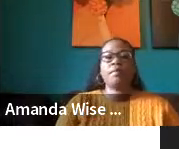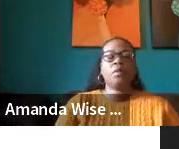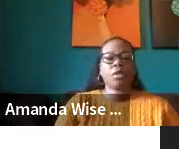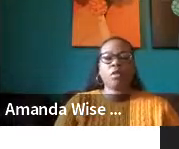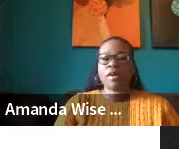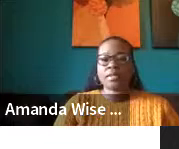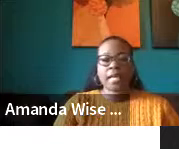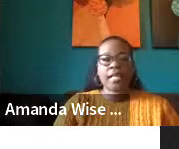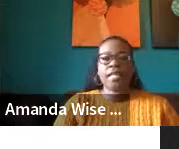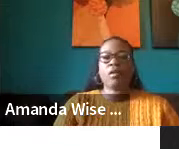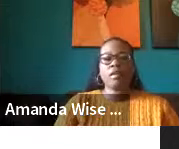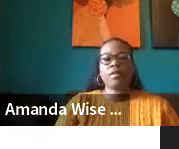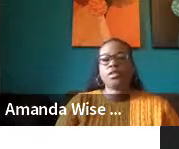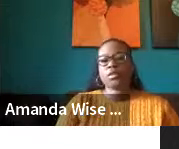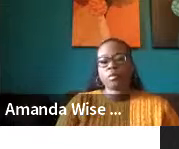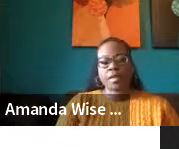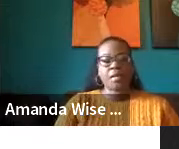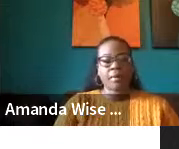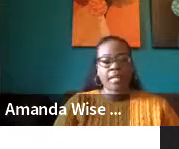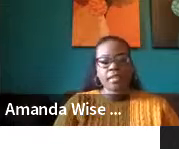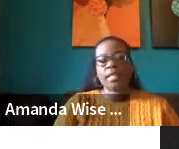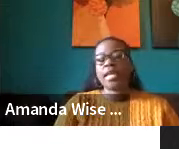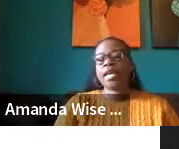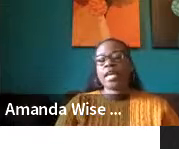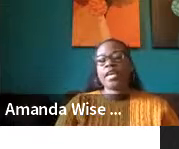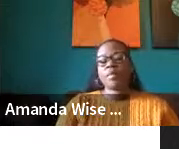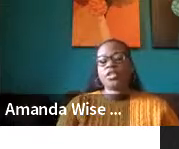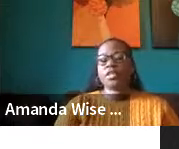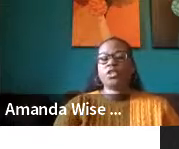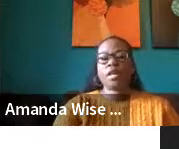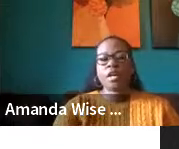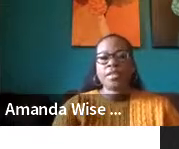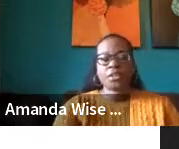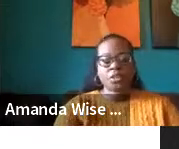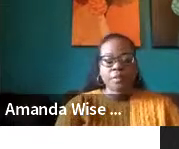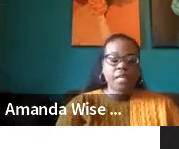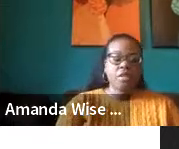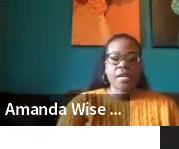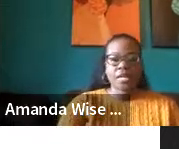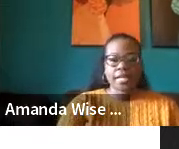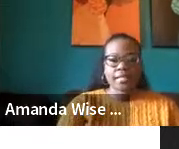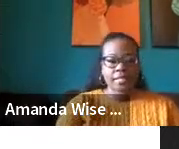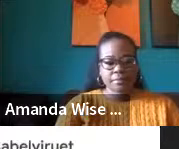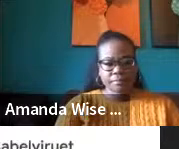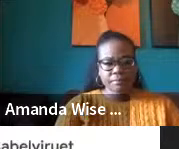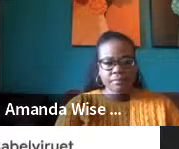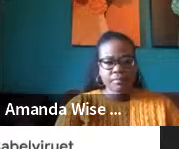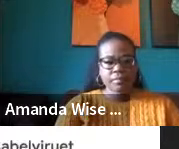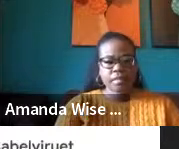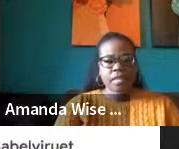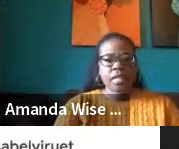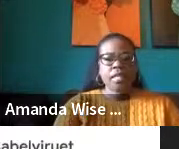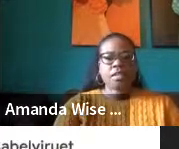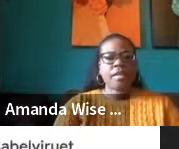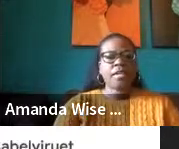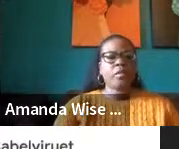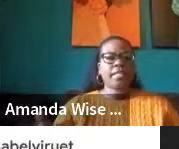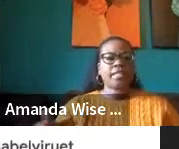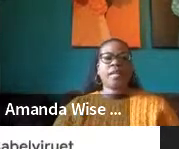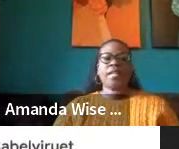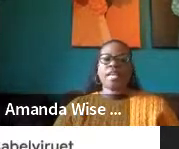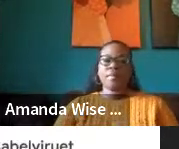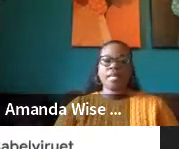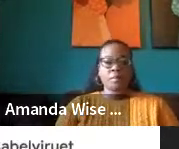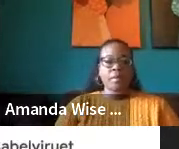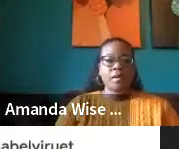you're putting them on your website and all of your social media pages, and you make sure that you're always distributing great content. So I know we